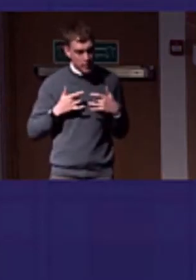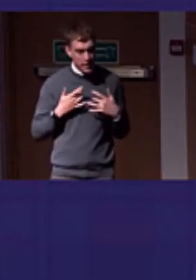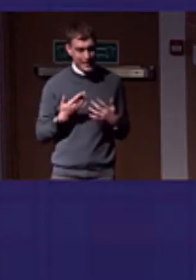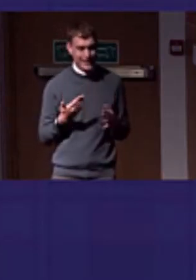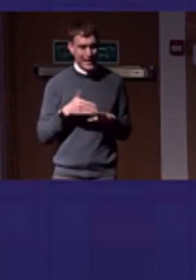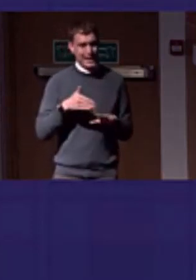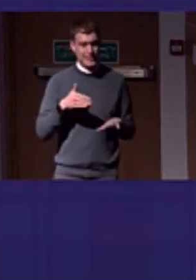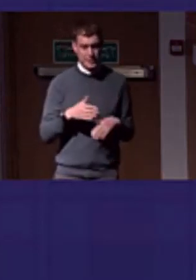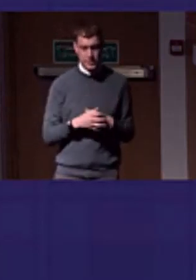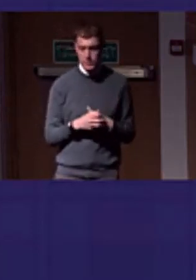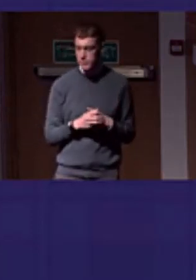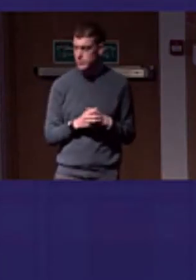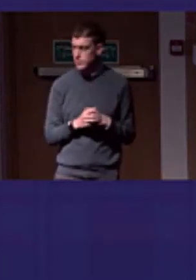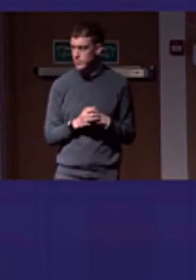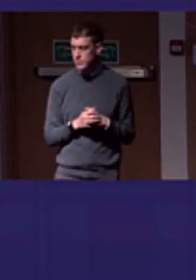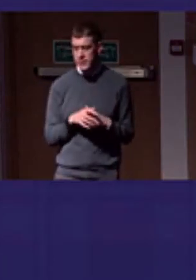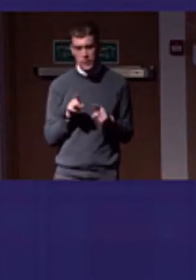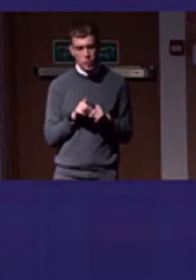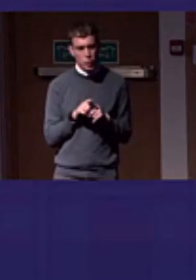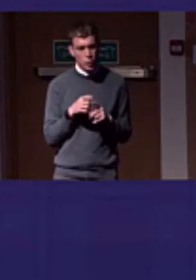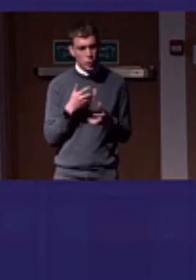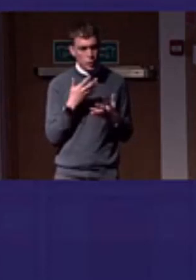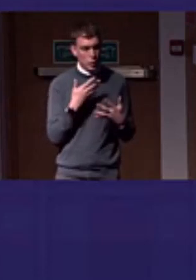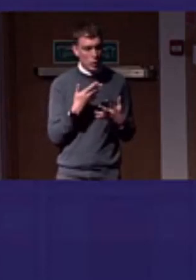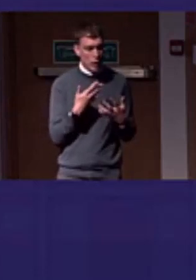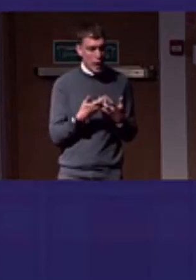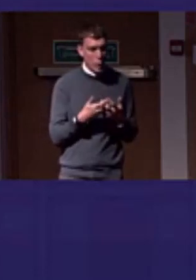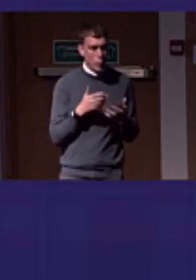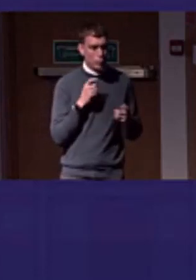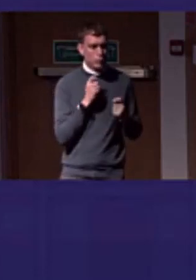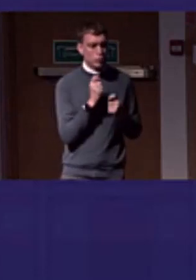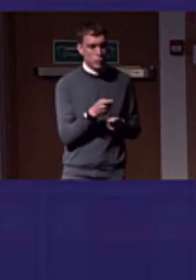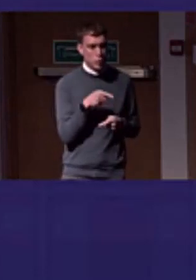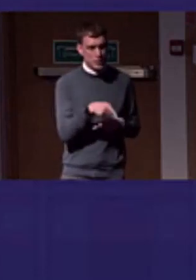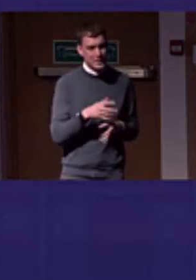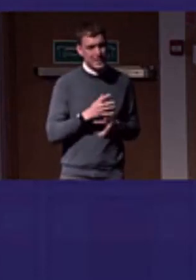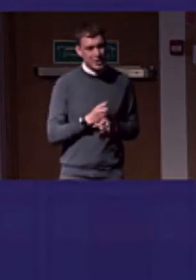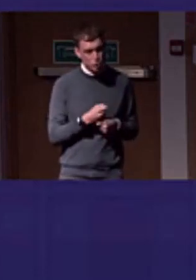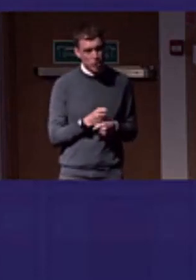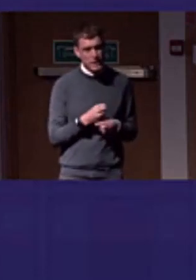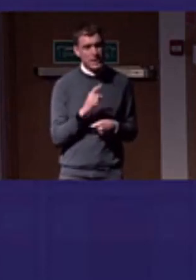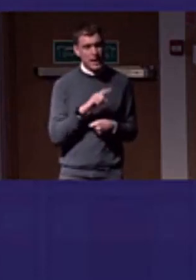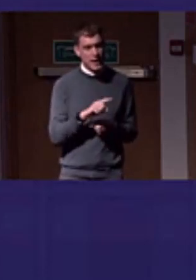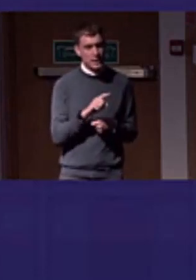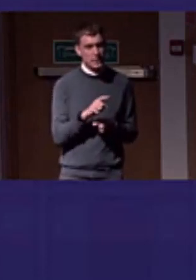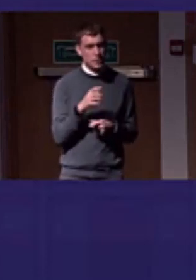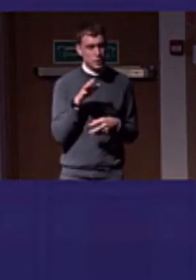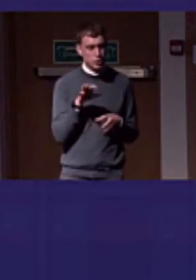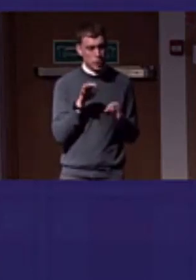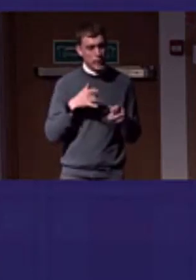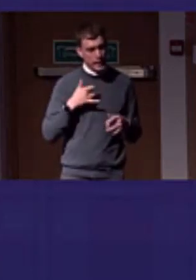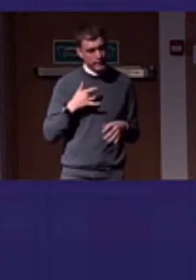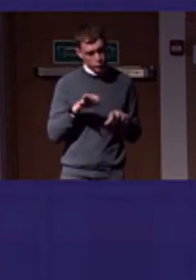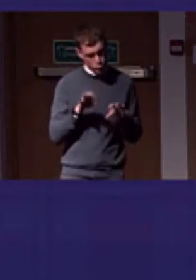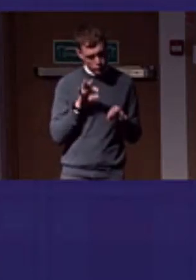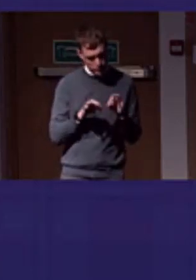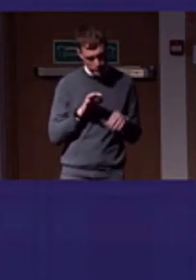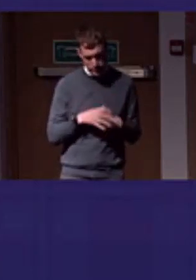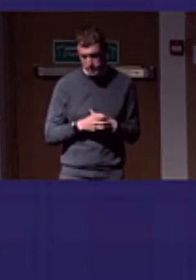act. It also helps determine how we handle stress, relate to others, and make choices. It's a definition from